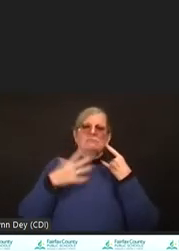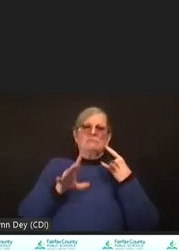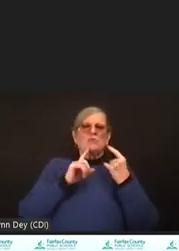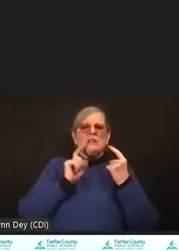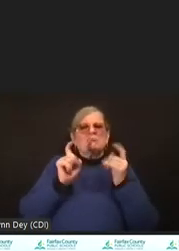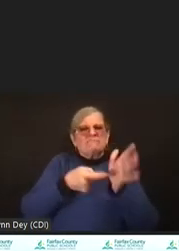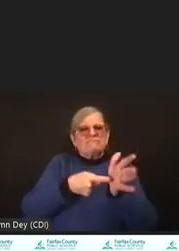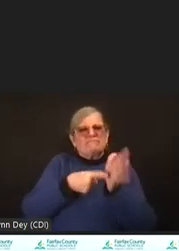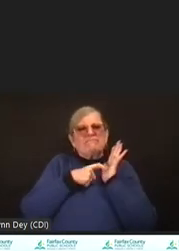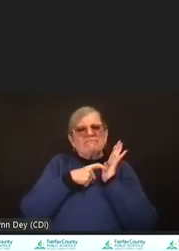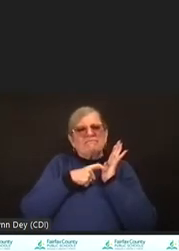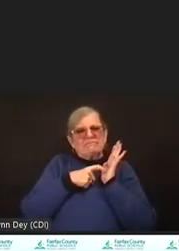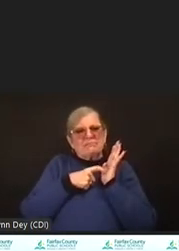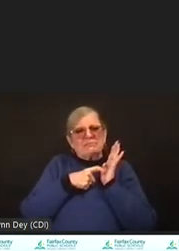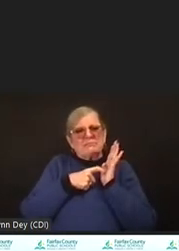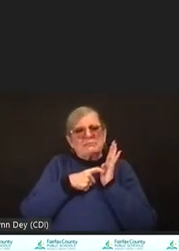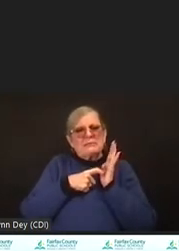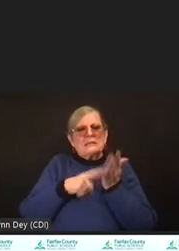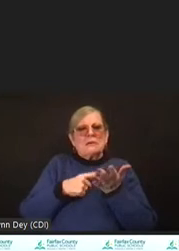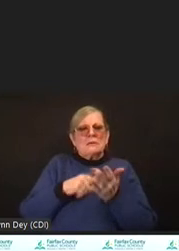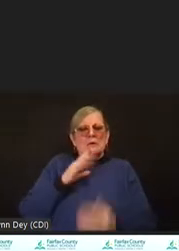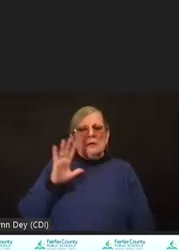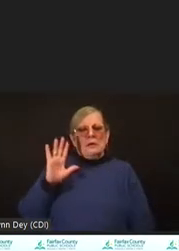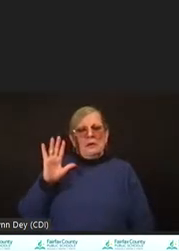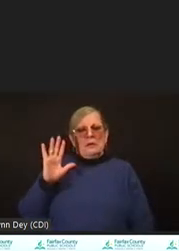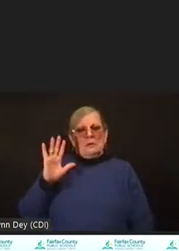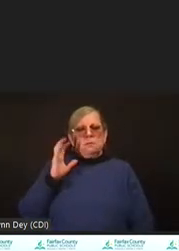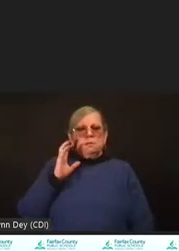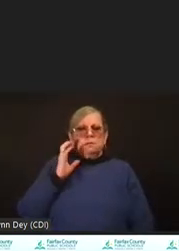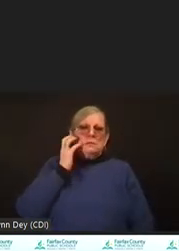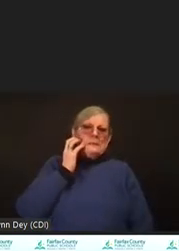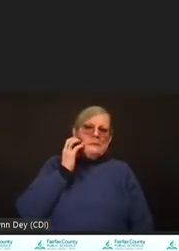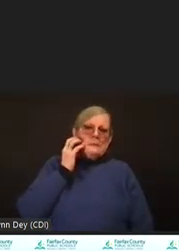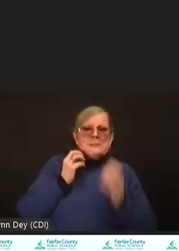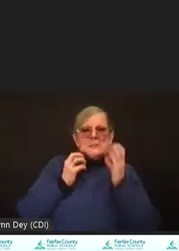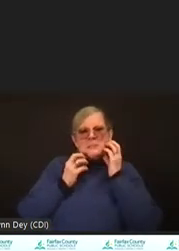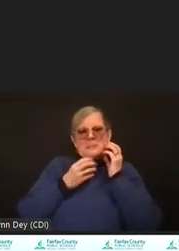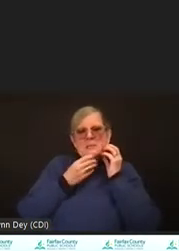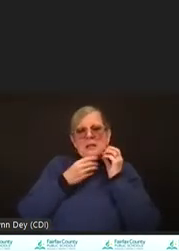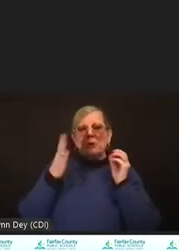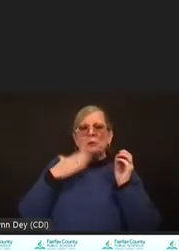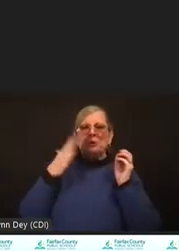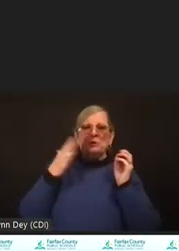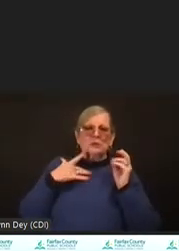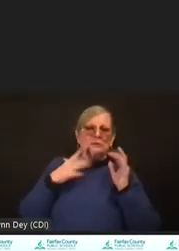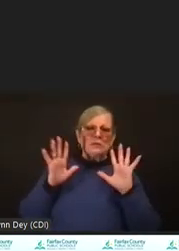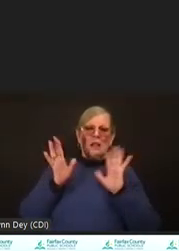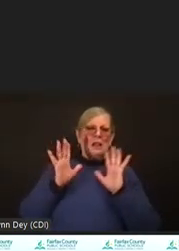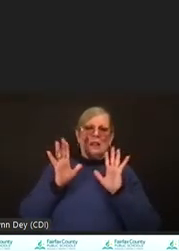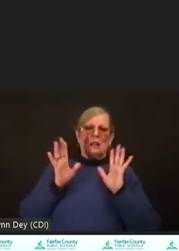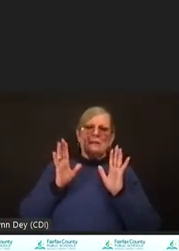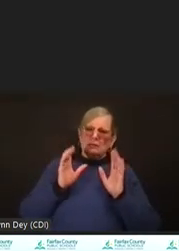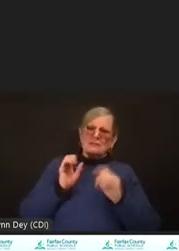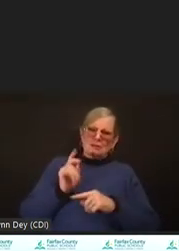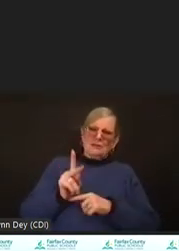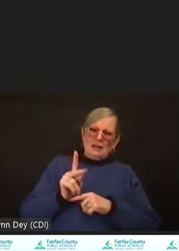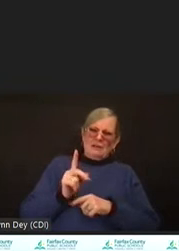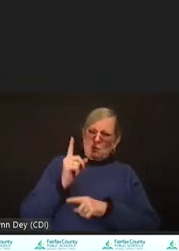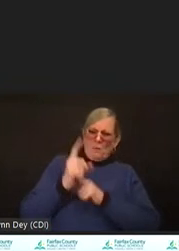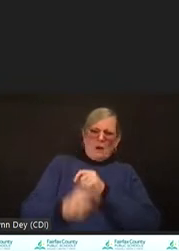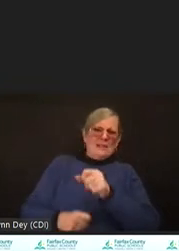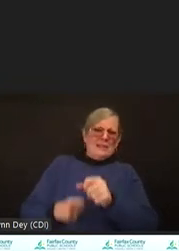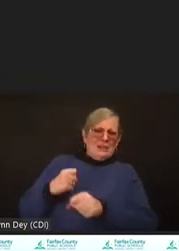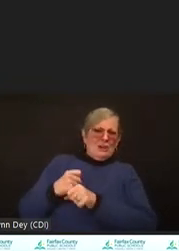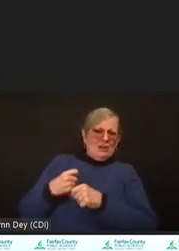face mask may be and the change in the way of life that we've all experienced over the past 2 years, you can see that by